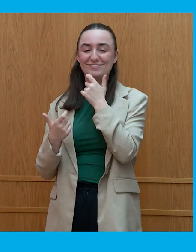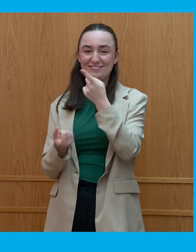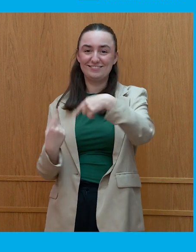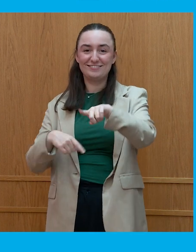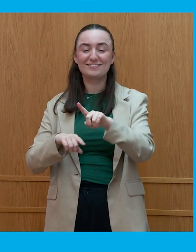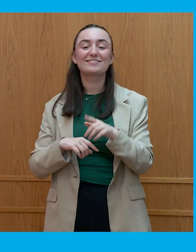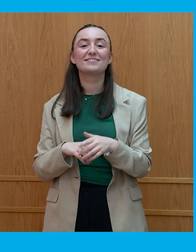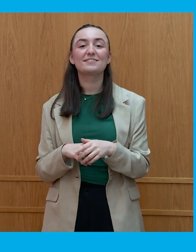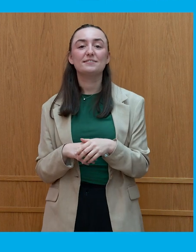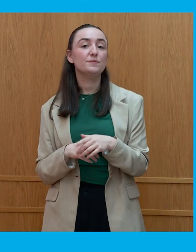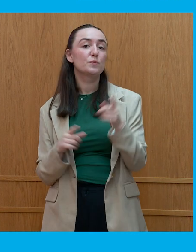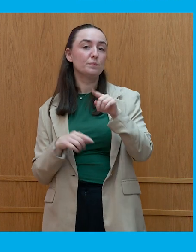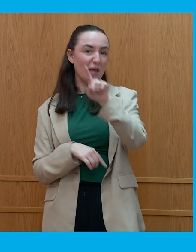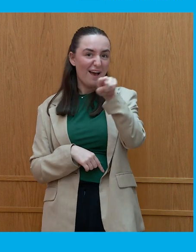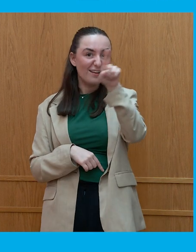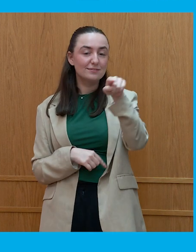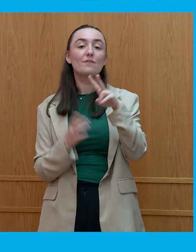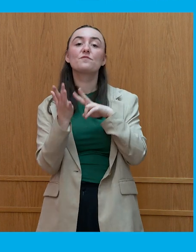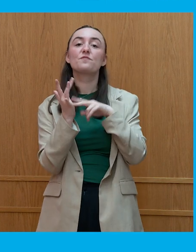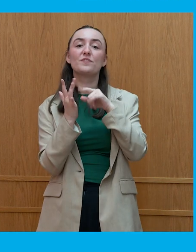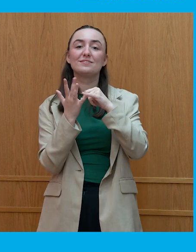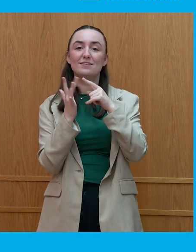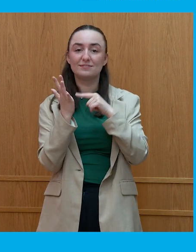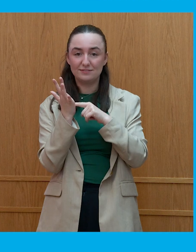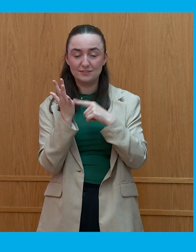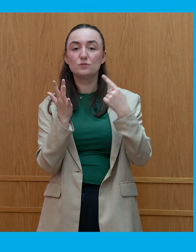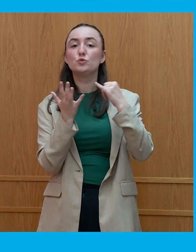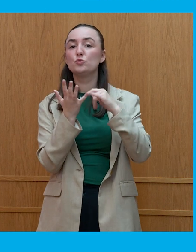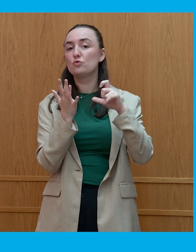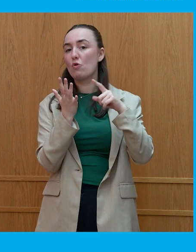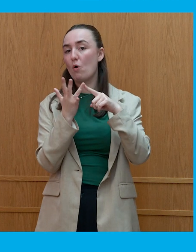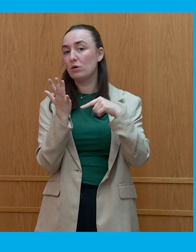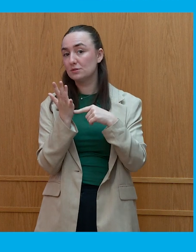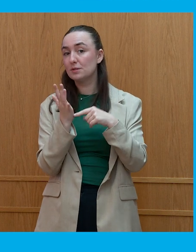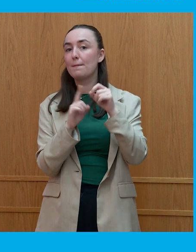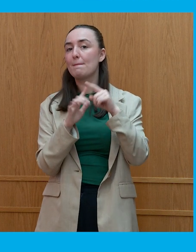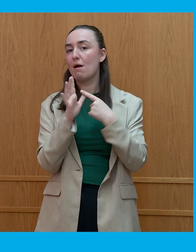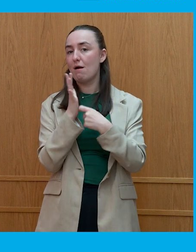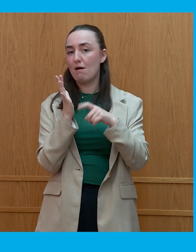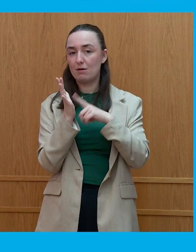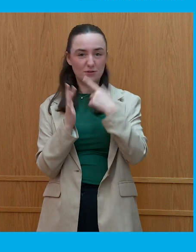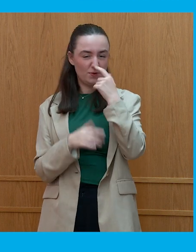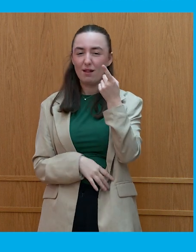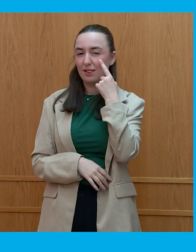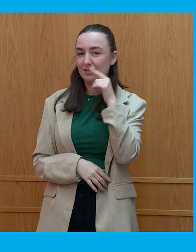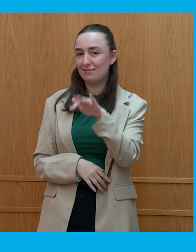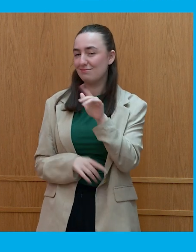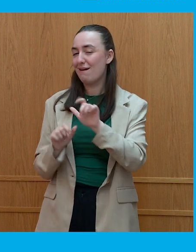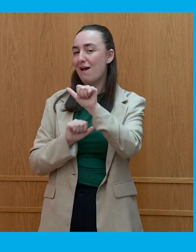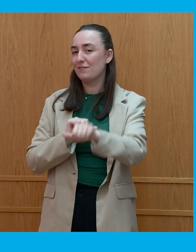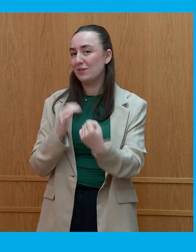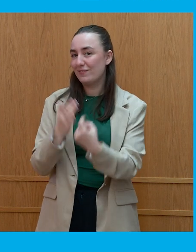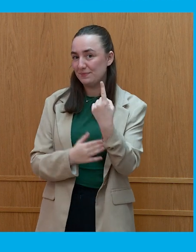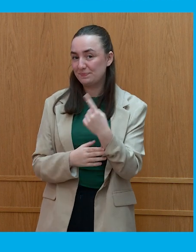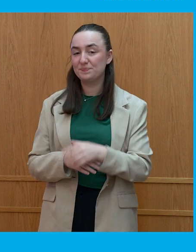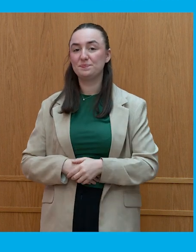it's Visit Scott Parl, at Visit Scott Parl. So please, if you want to do so. We'll have an